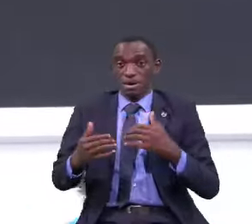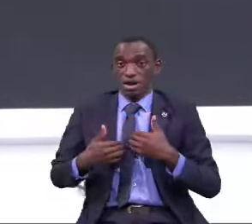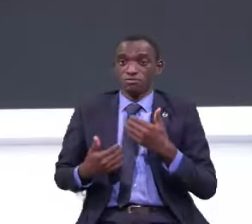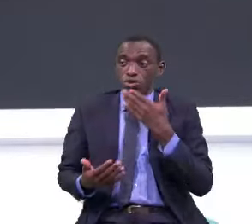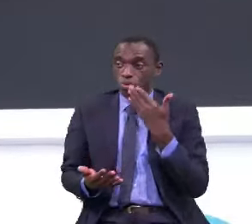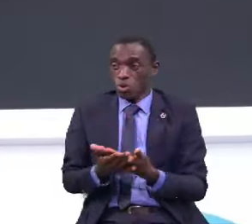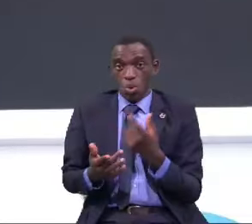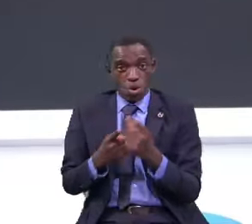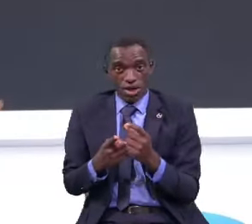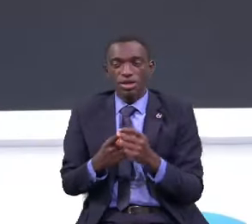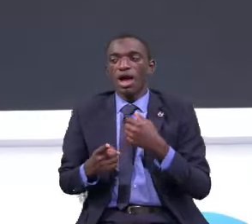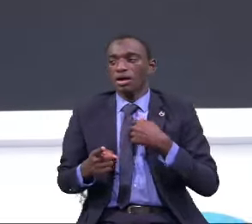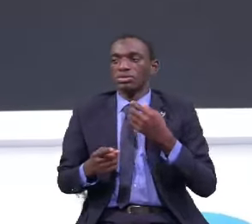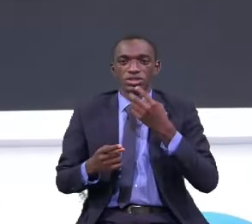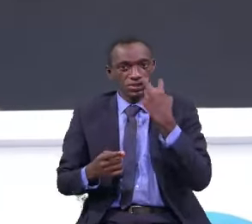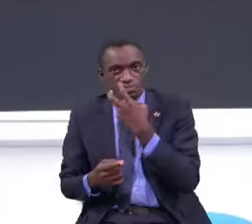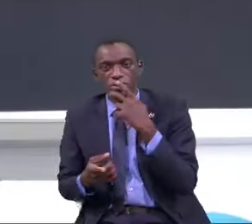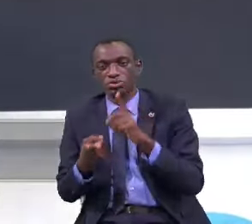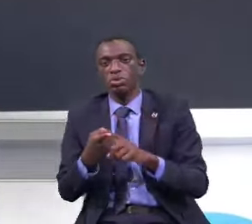Number four is a good will.